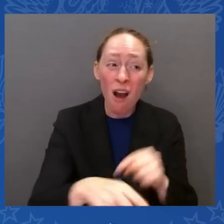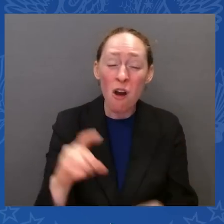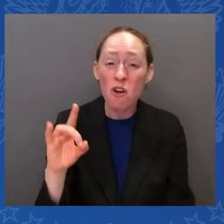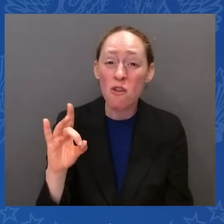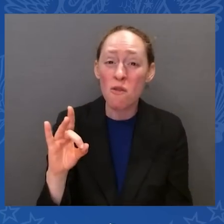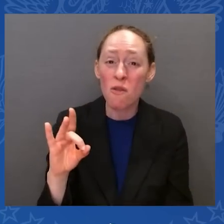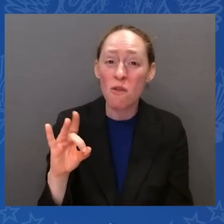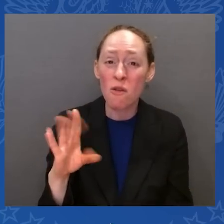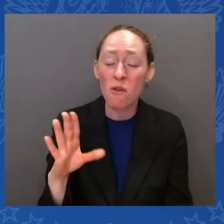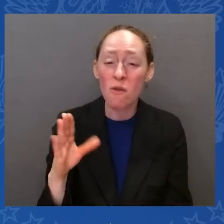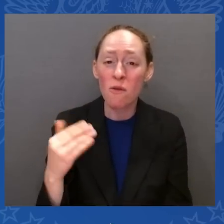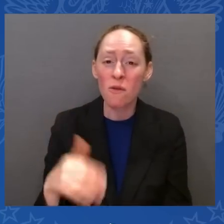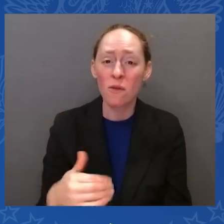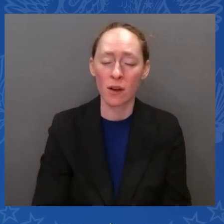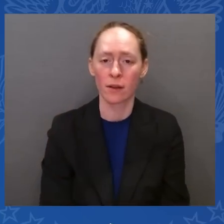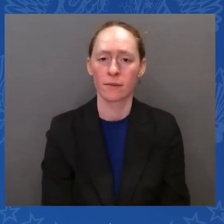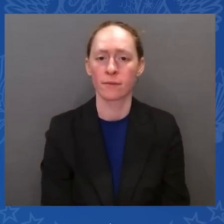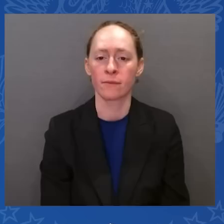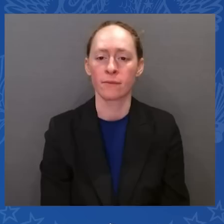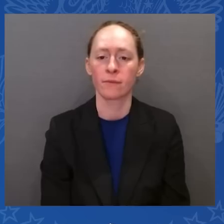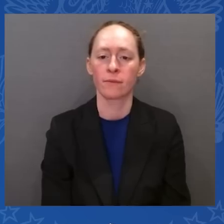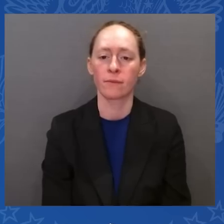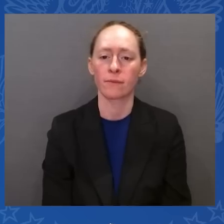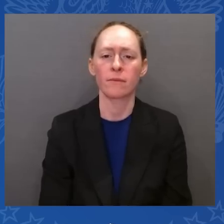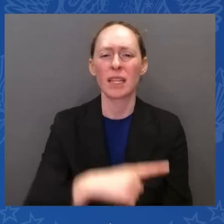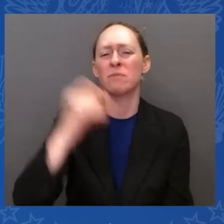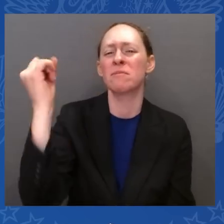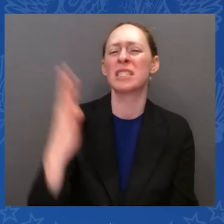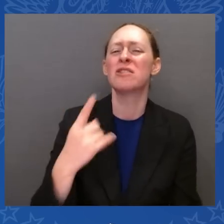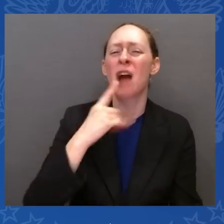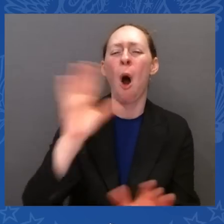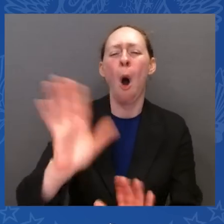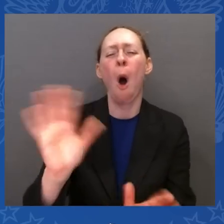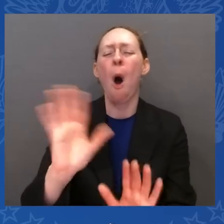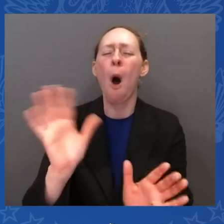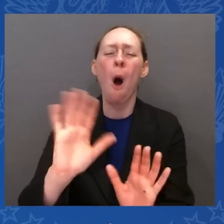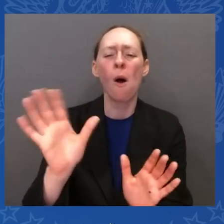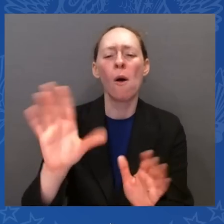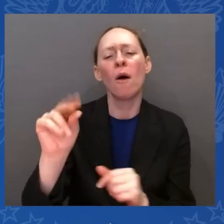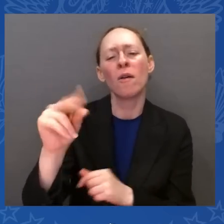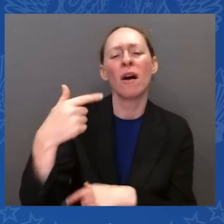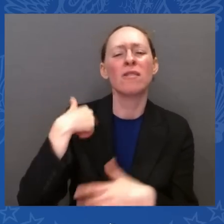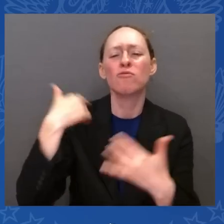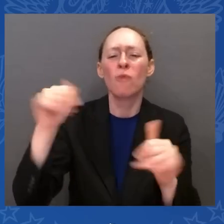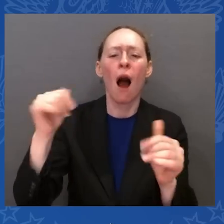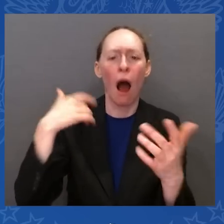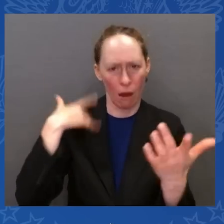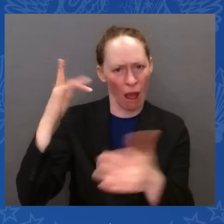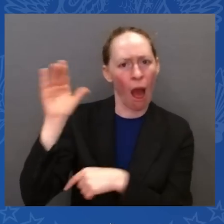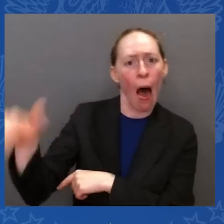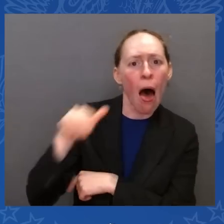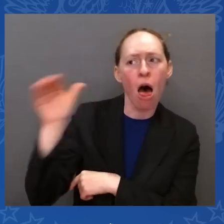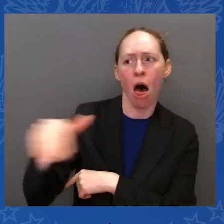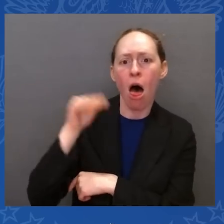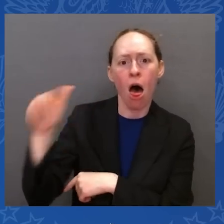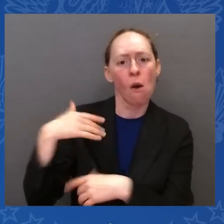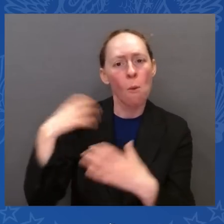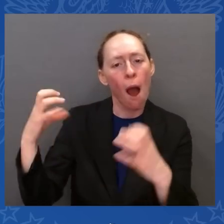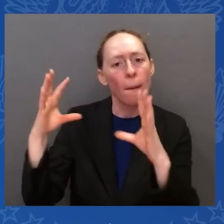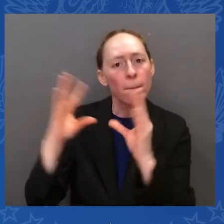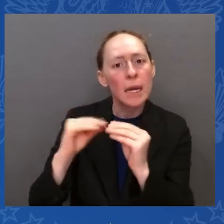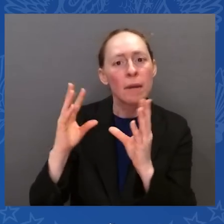that. And one last thing that's very important. The speaker is saying he's been trying to get me to sit down with him for 97